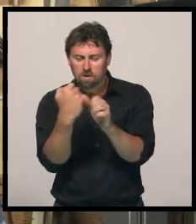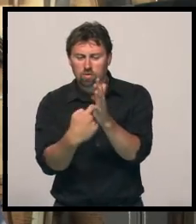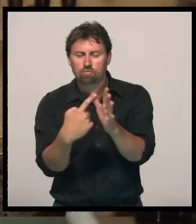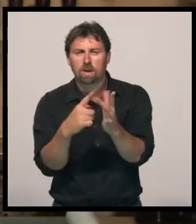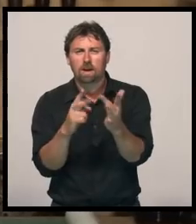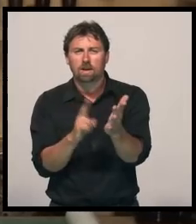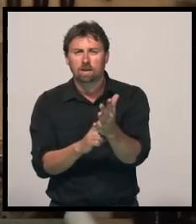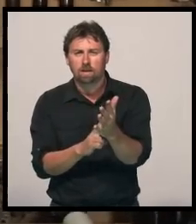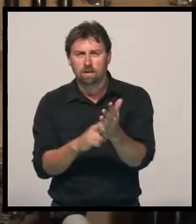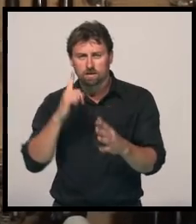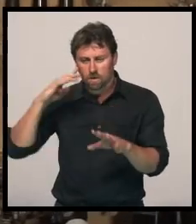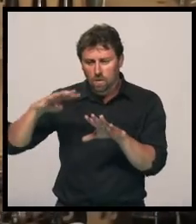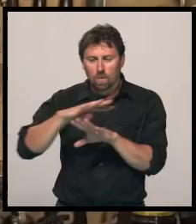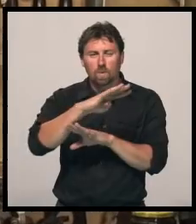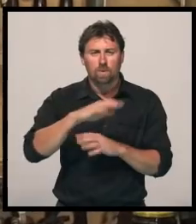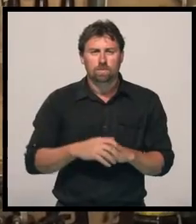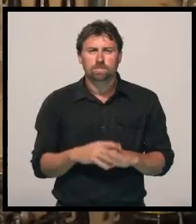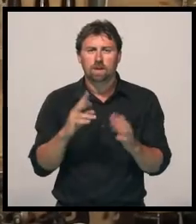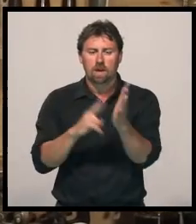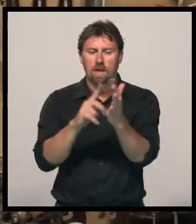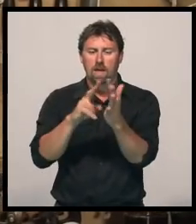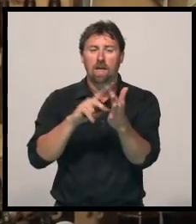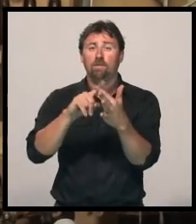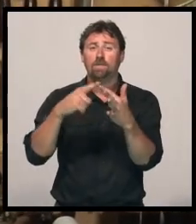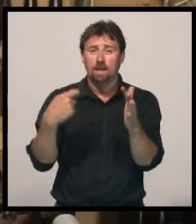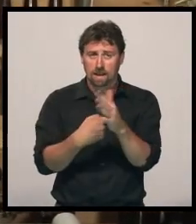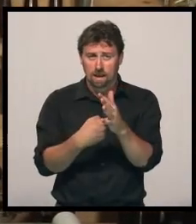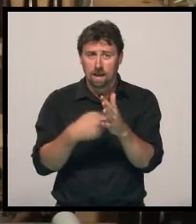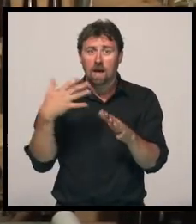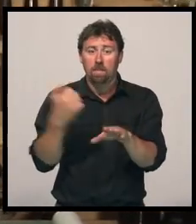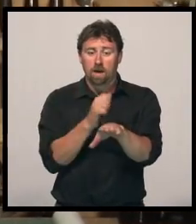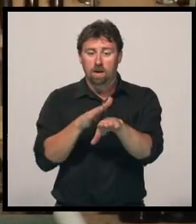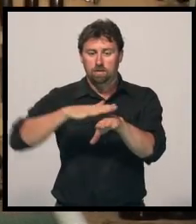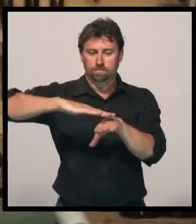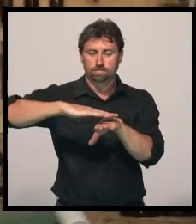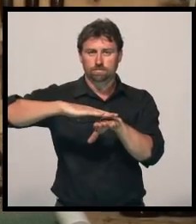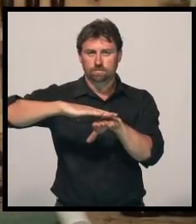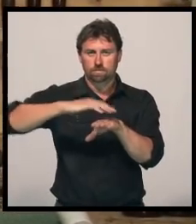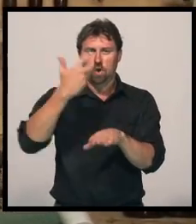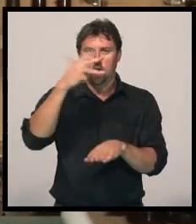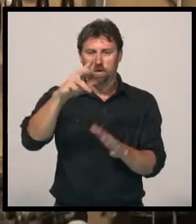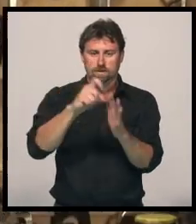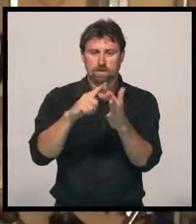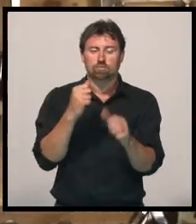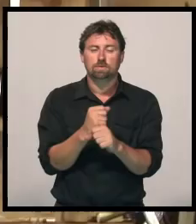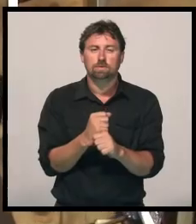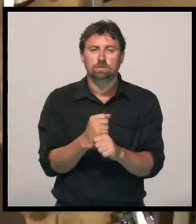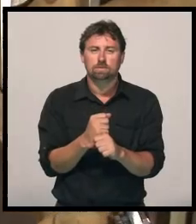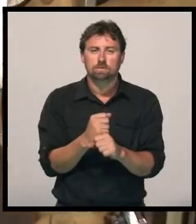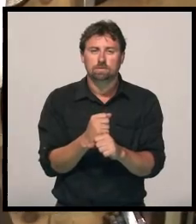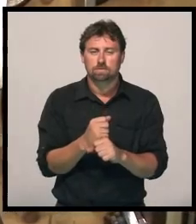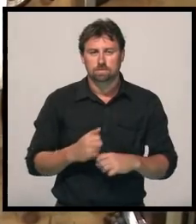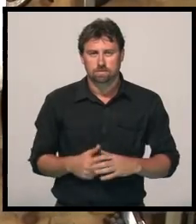going this way, the veneer has to run 90 degrees to the grain of the plywood. So,